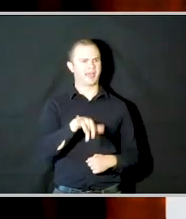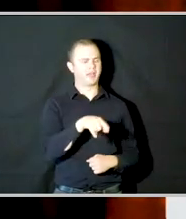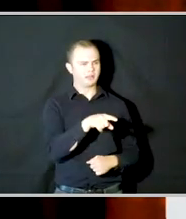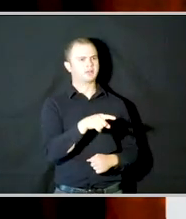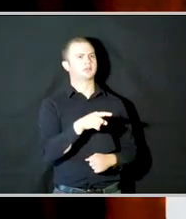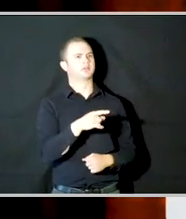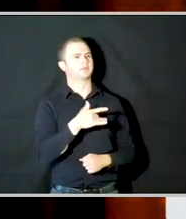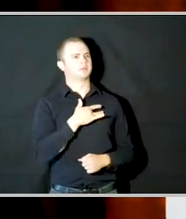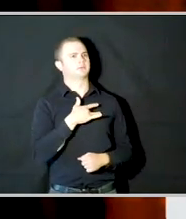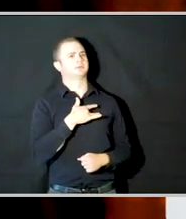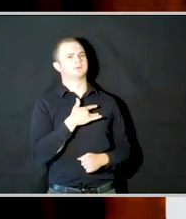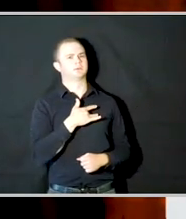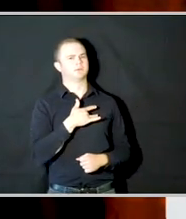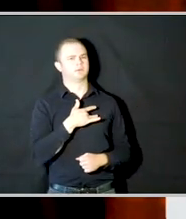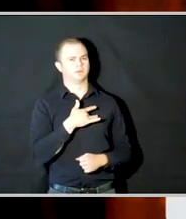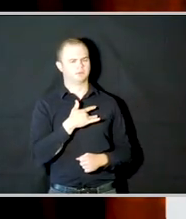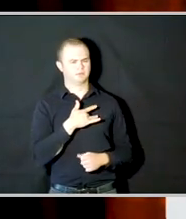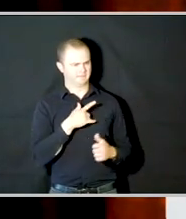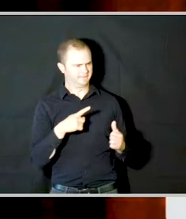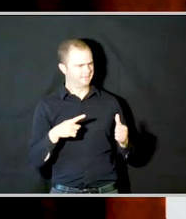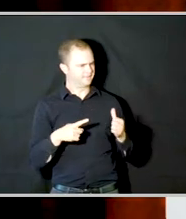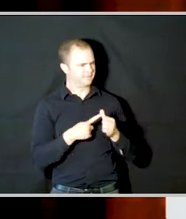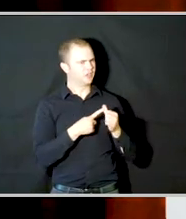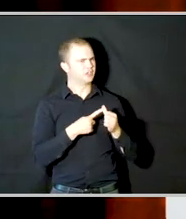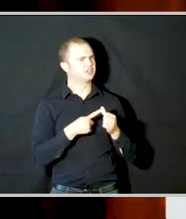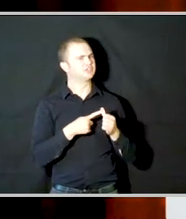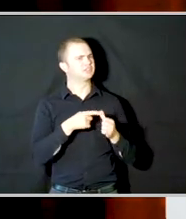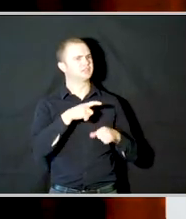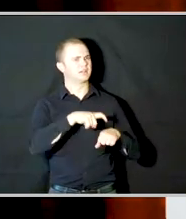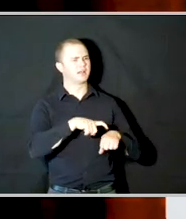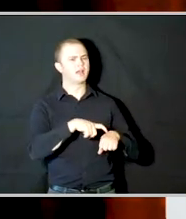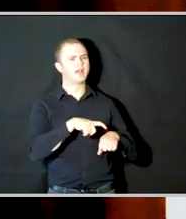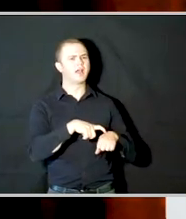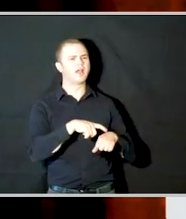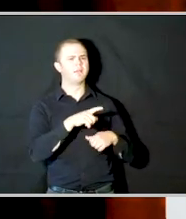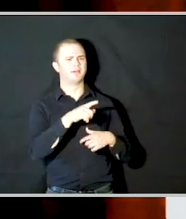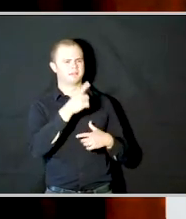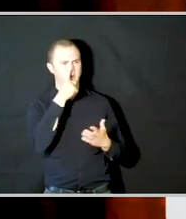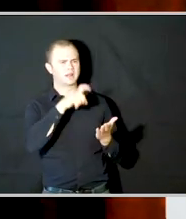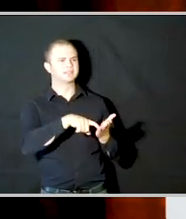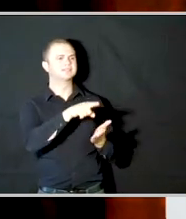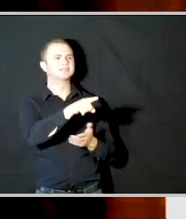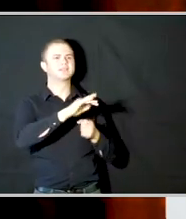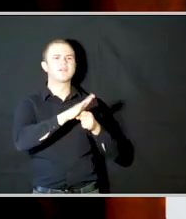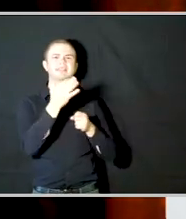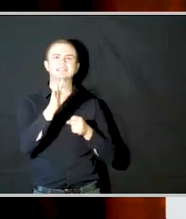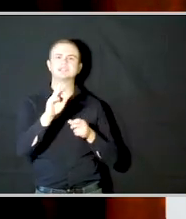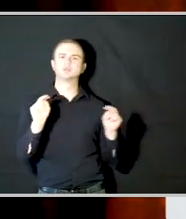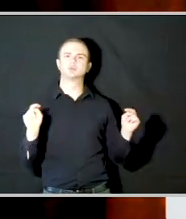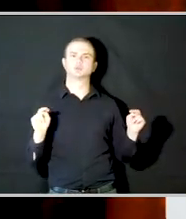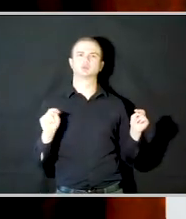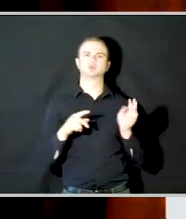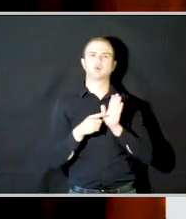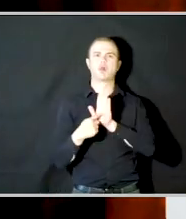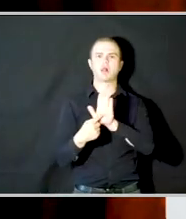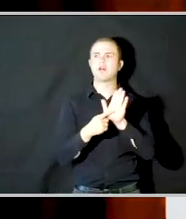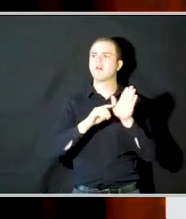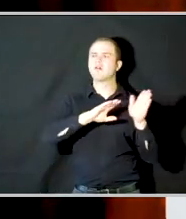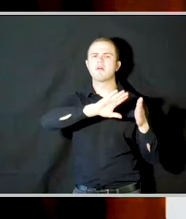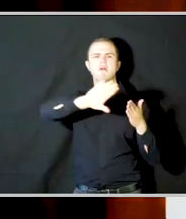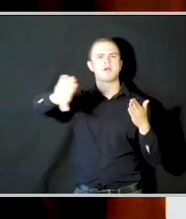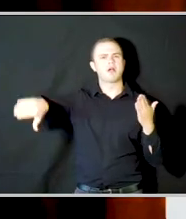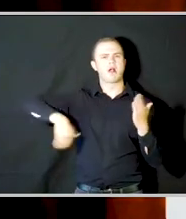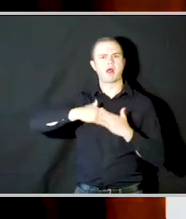of art that I've seen that hasn't really taken a side. It seemed very neutral, and it was about something that we could all relate to, regardless